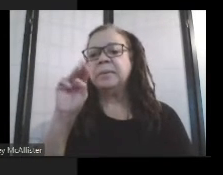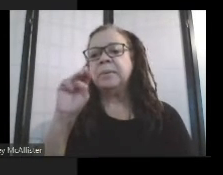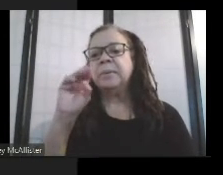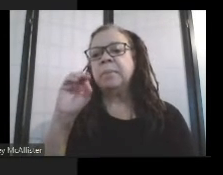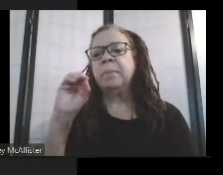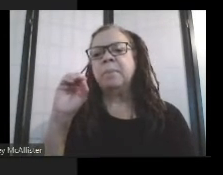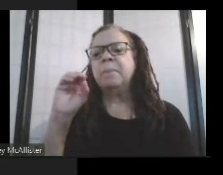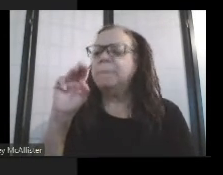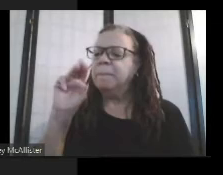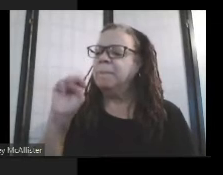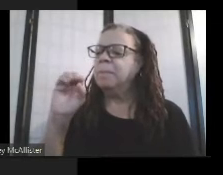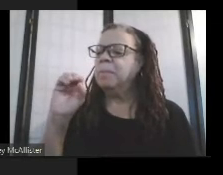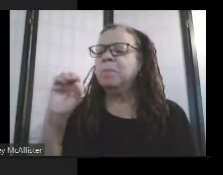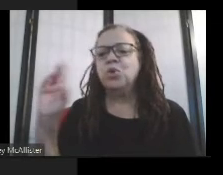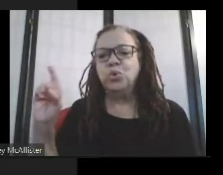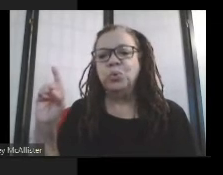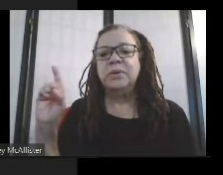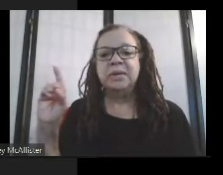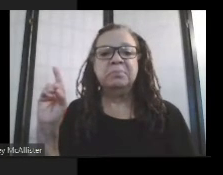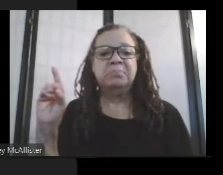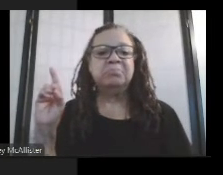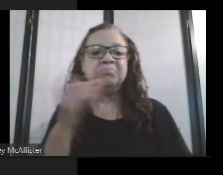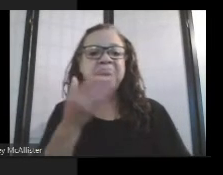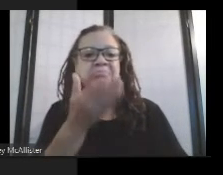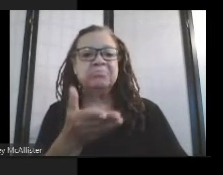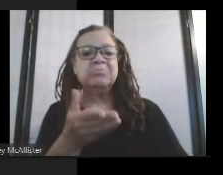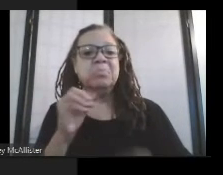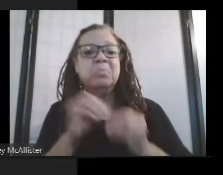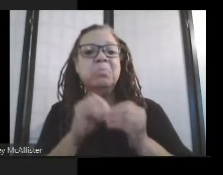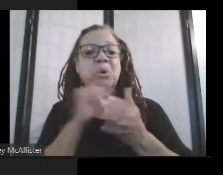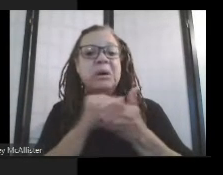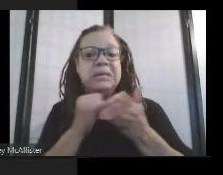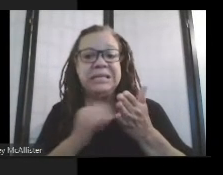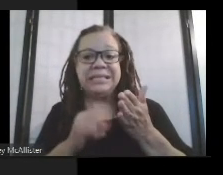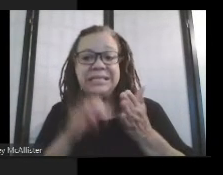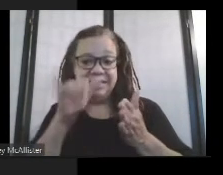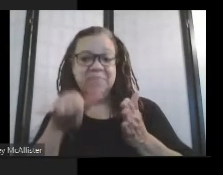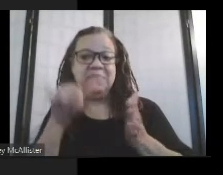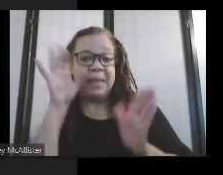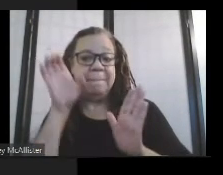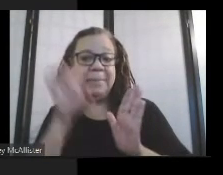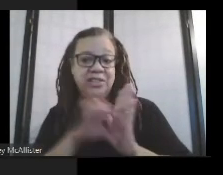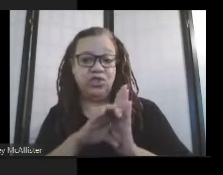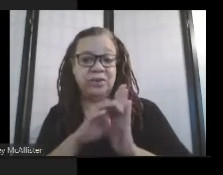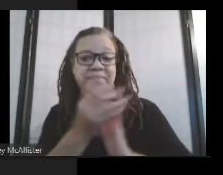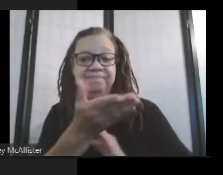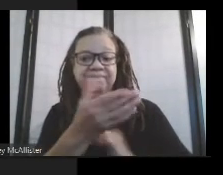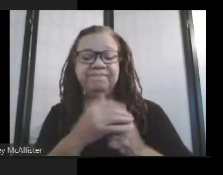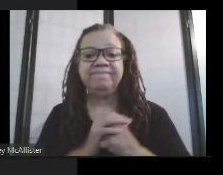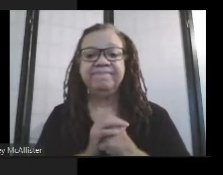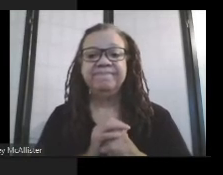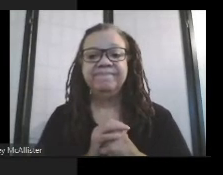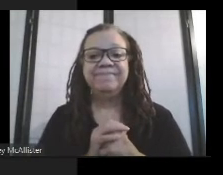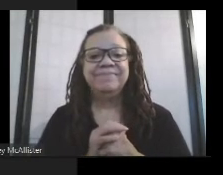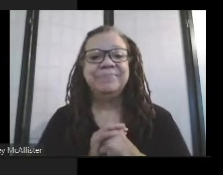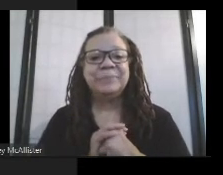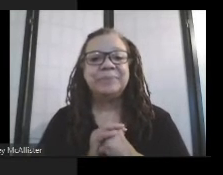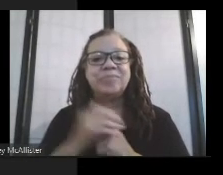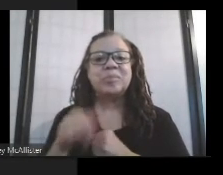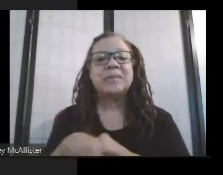mood to the piece. So I just found this very striking, more in an artistic sense. Let's see.